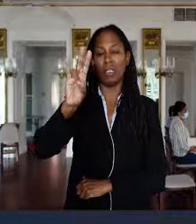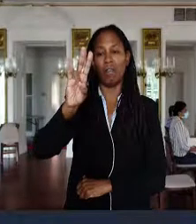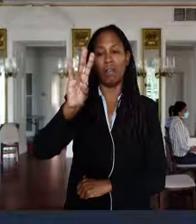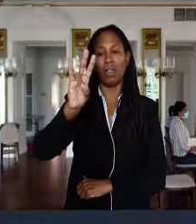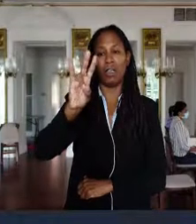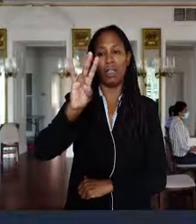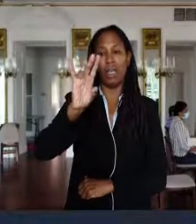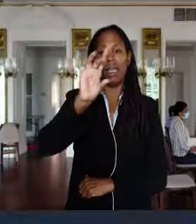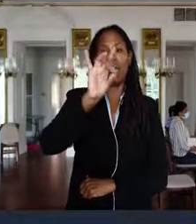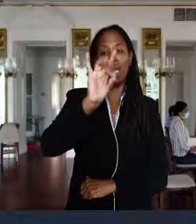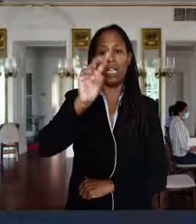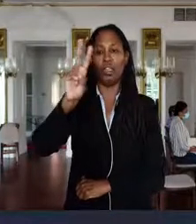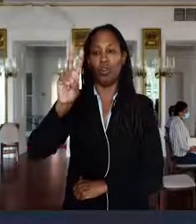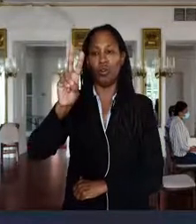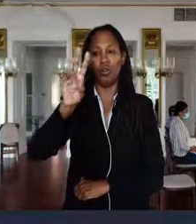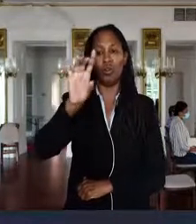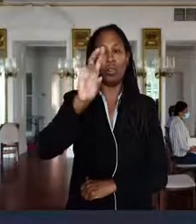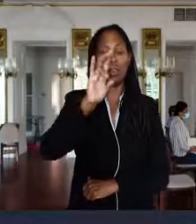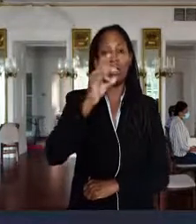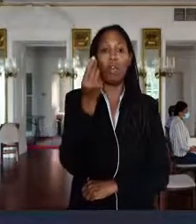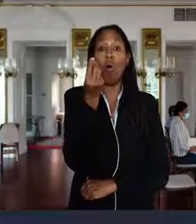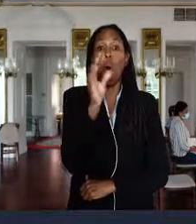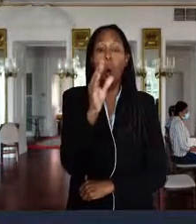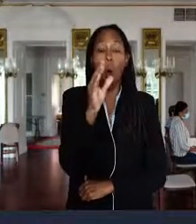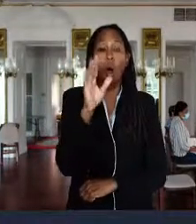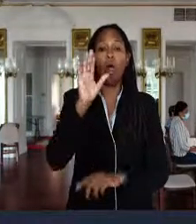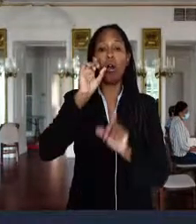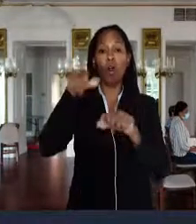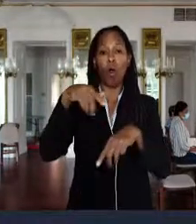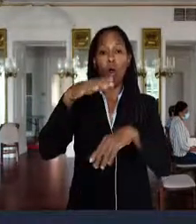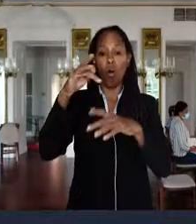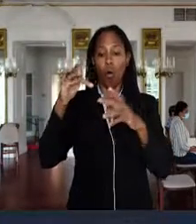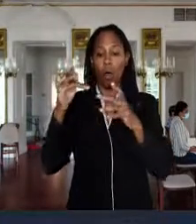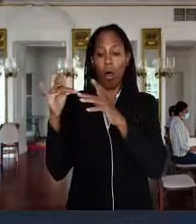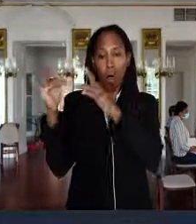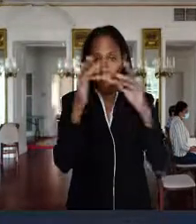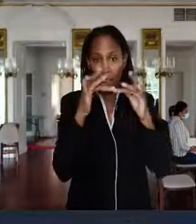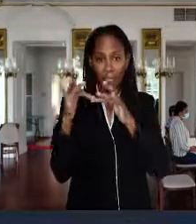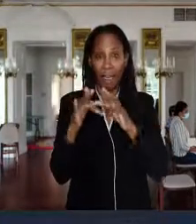340-777-8227 or by scheduling yourself online at